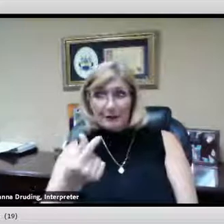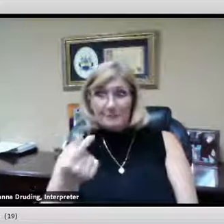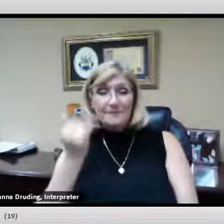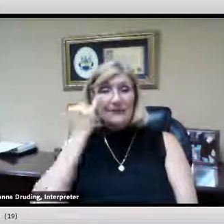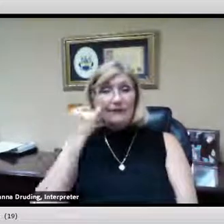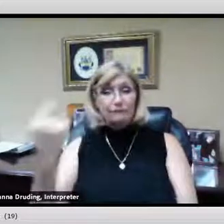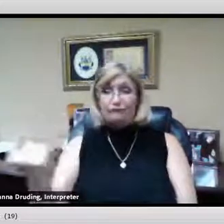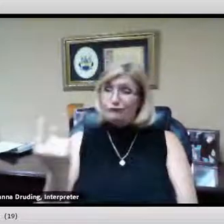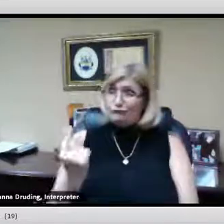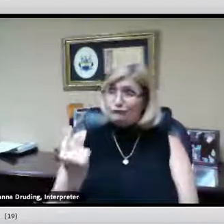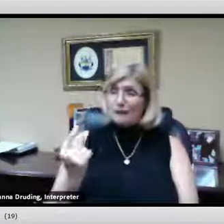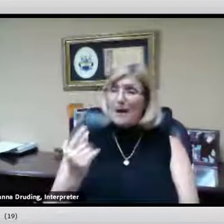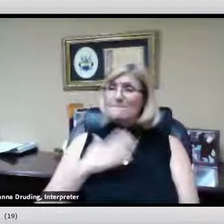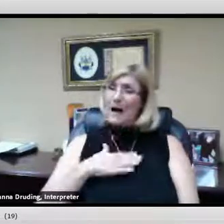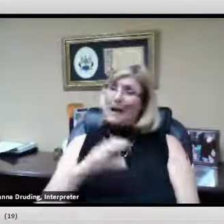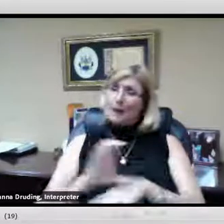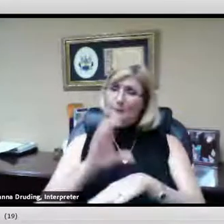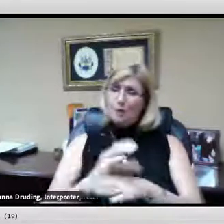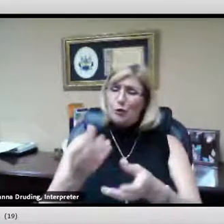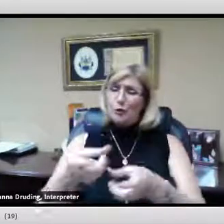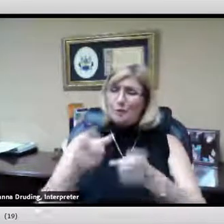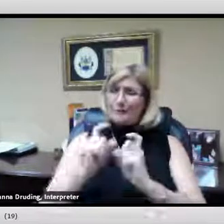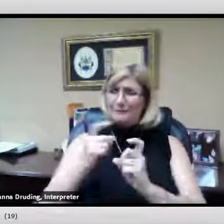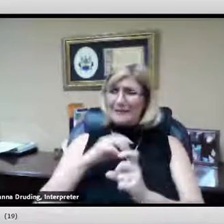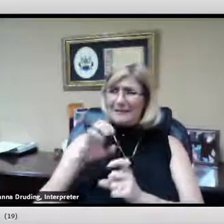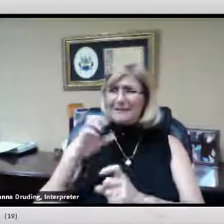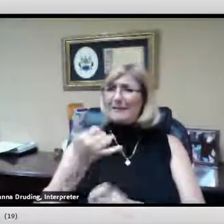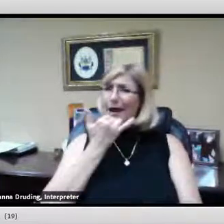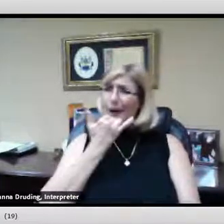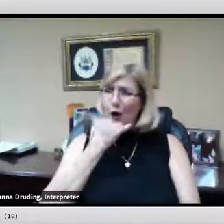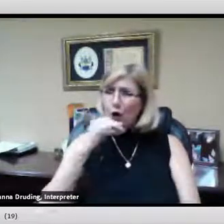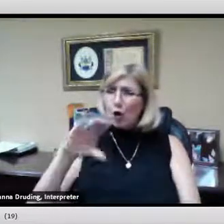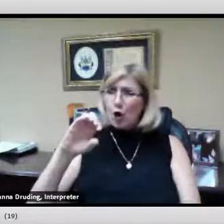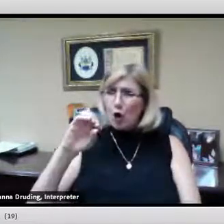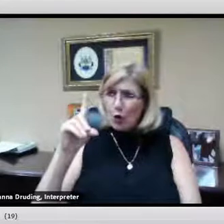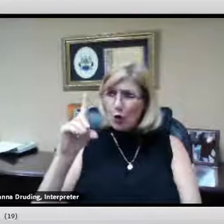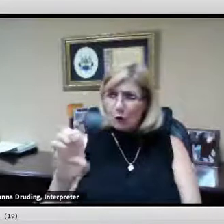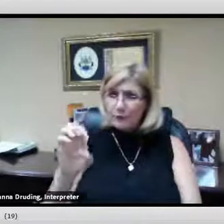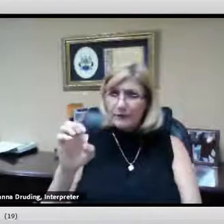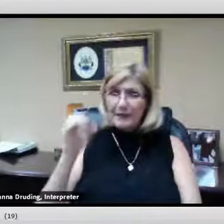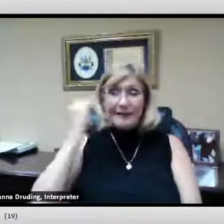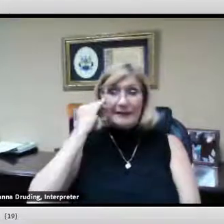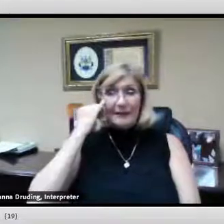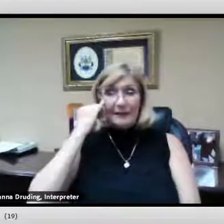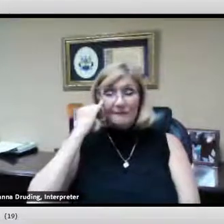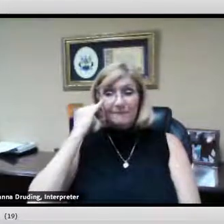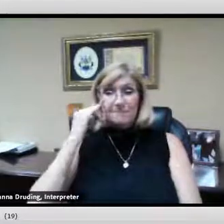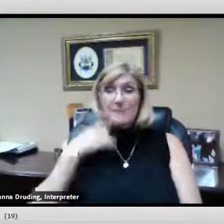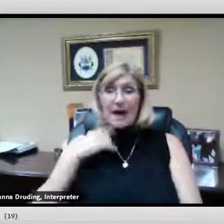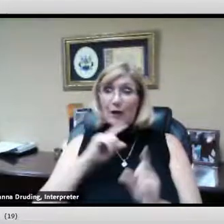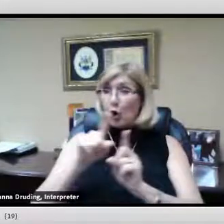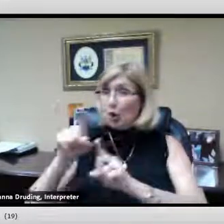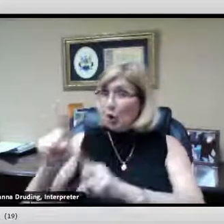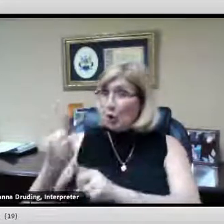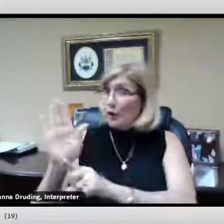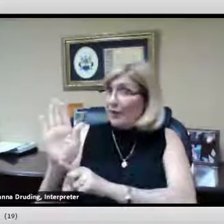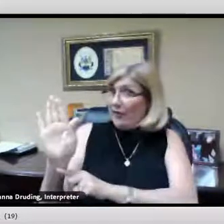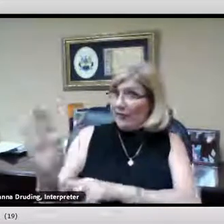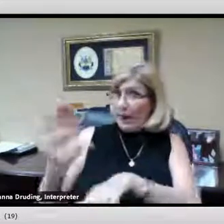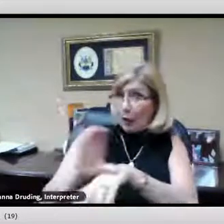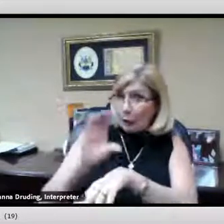computer's giving me this error code, that's a situation where, if at all possible, I go to the person's computer and look